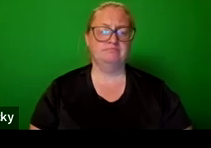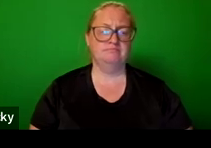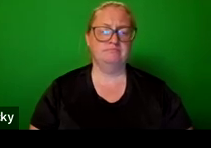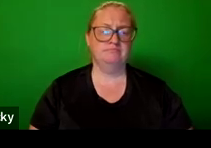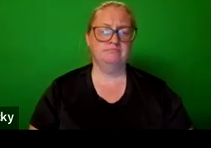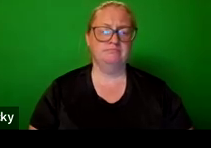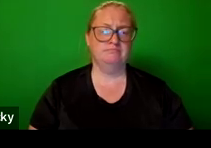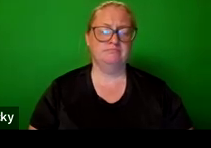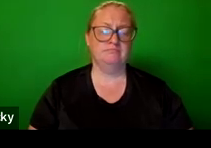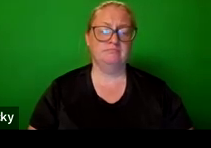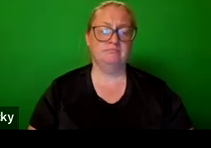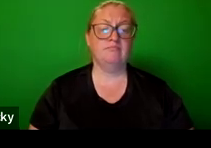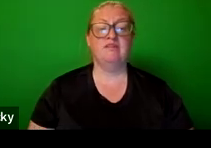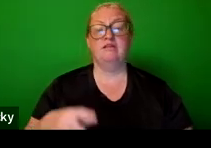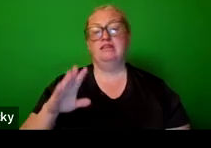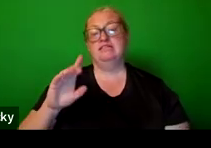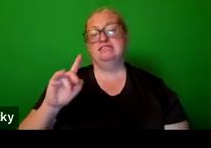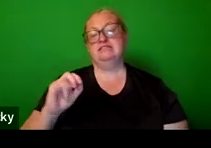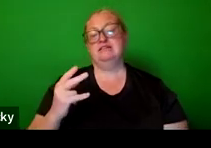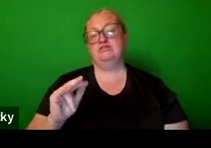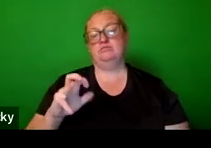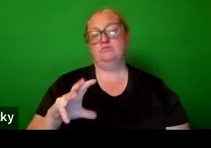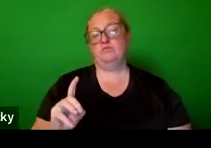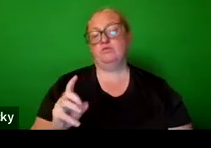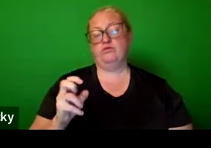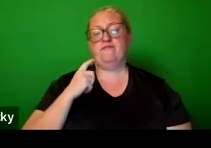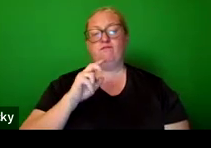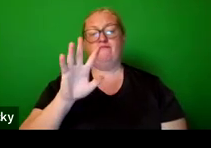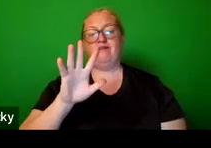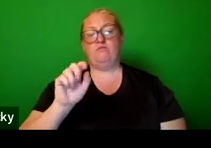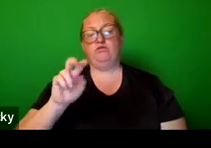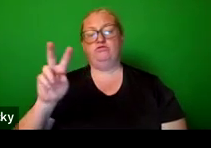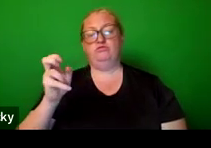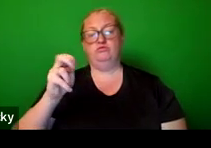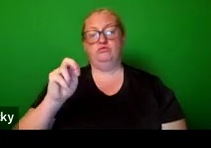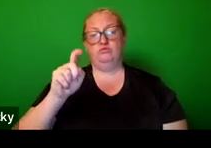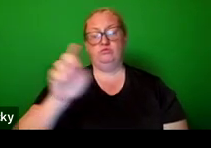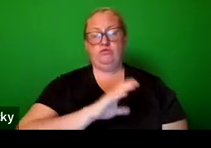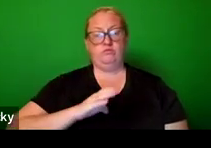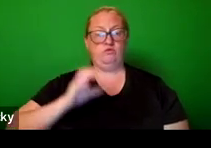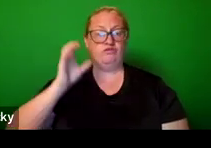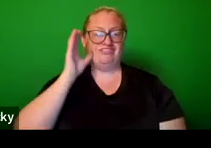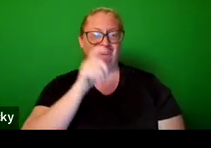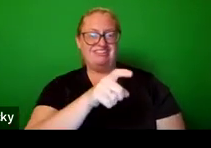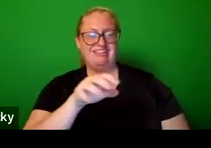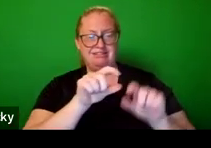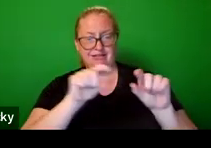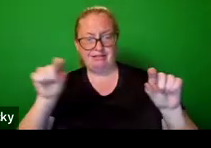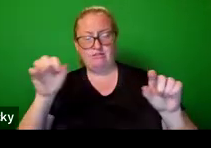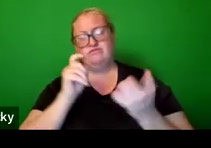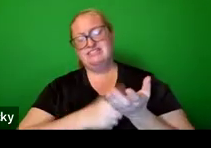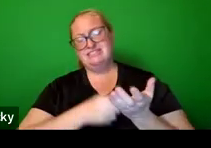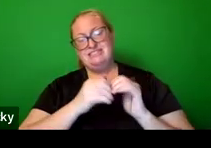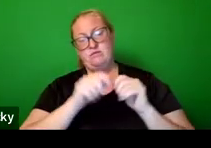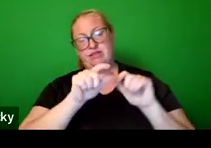you know, when 5.2, when the board hears portfolio of school closures, mergers, and co-locations, we've talked a lot about how